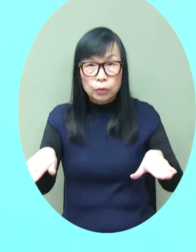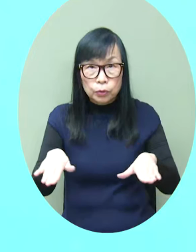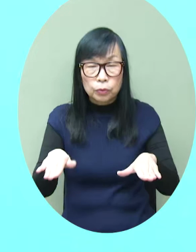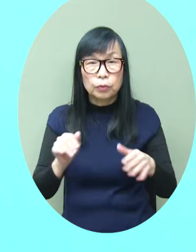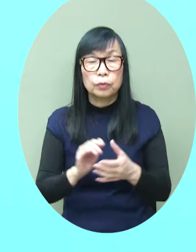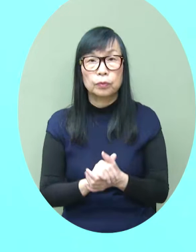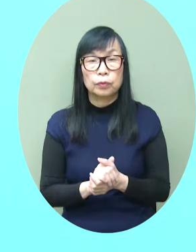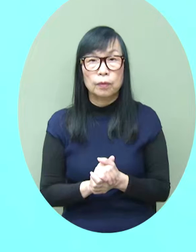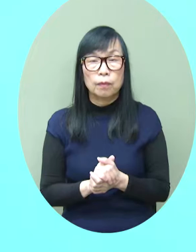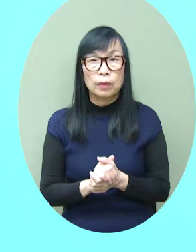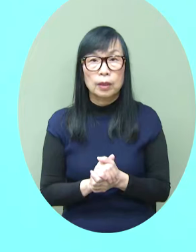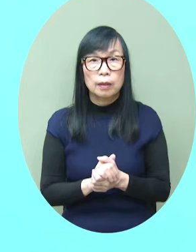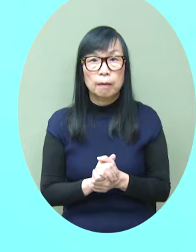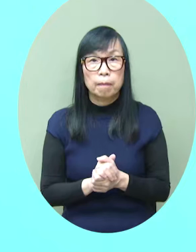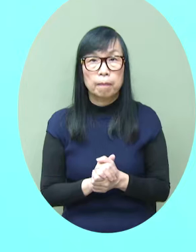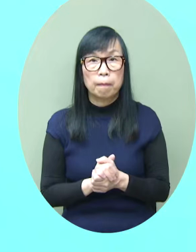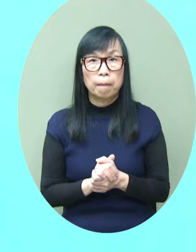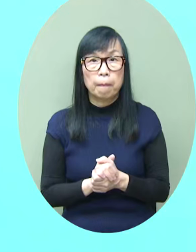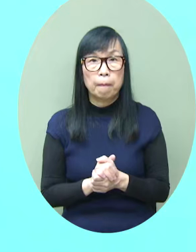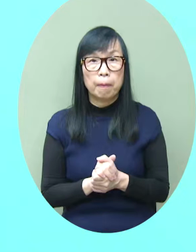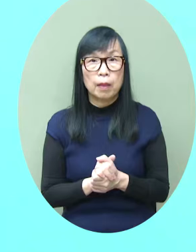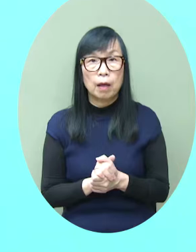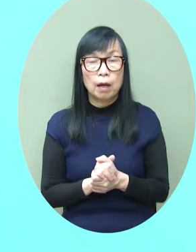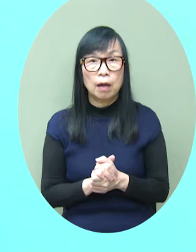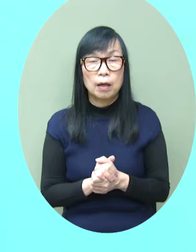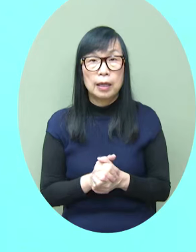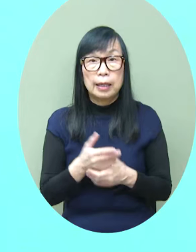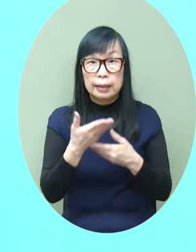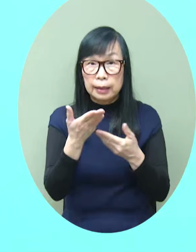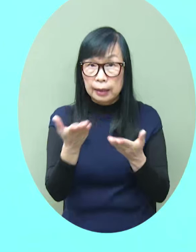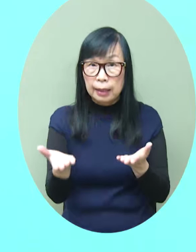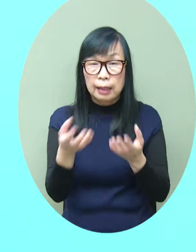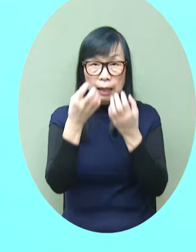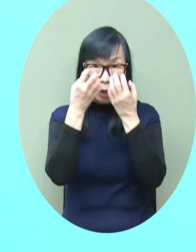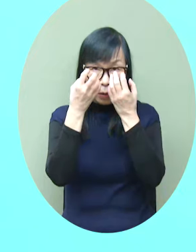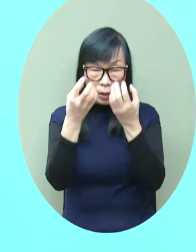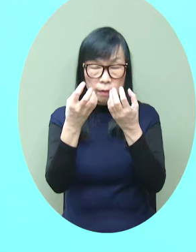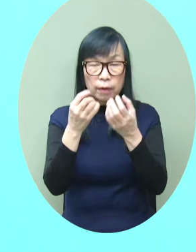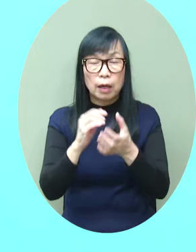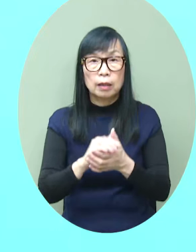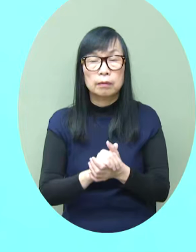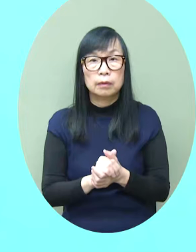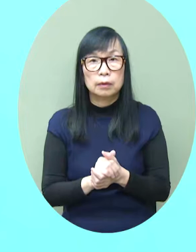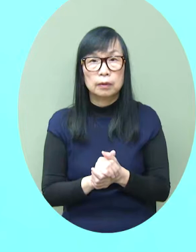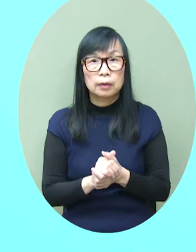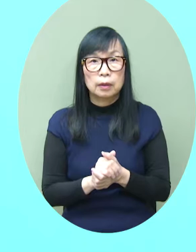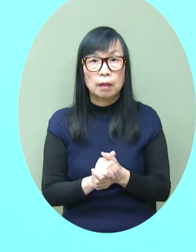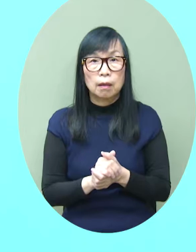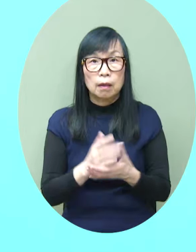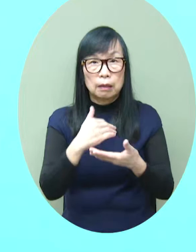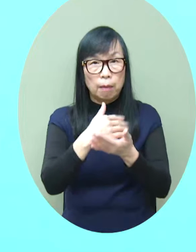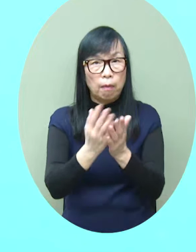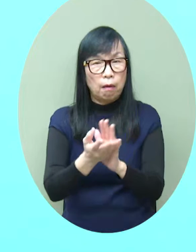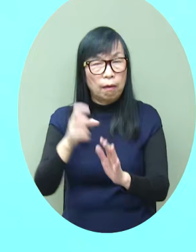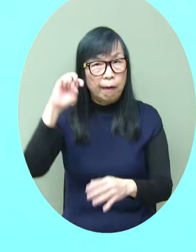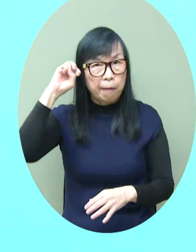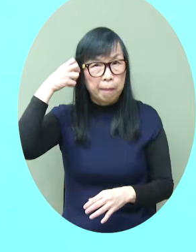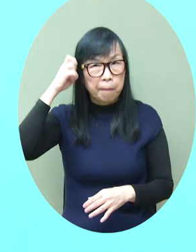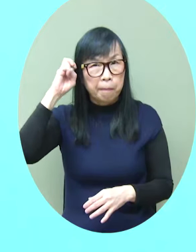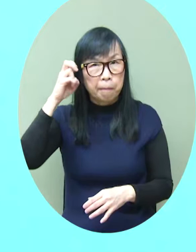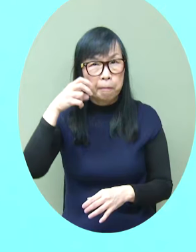your attention to some facts. Now, I said I could not comment on speculations or excuses, but I could show you the